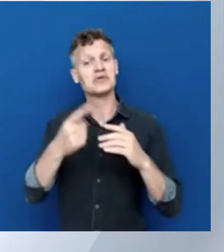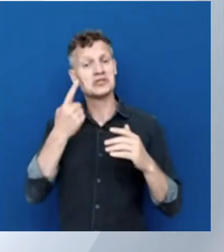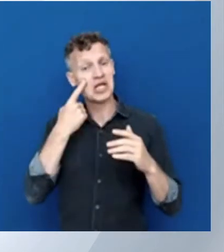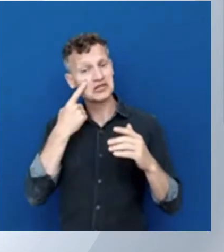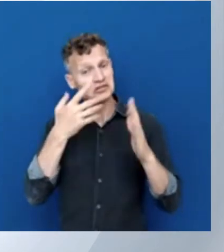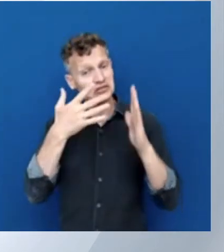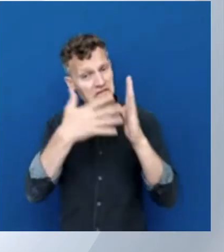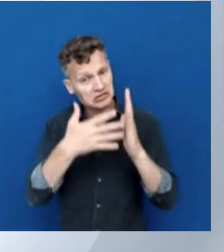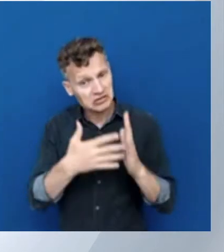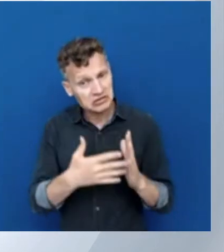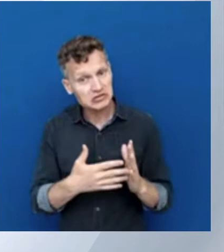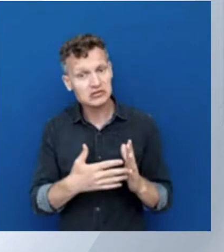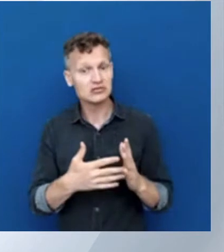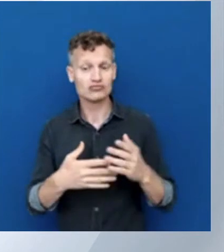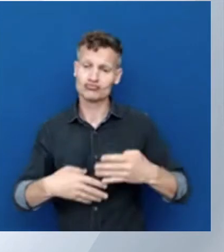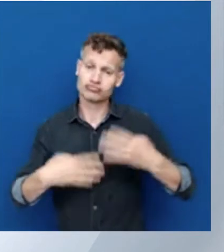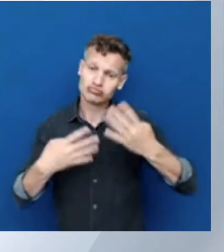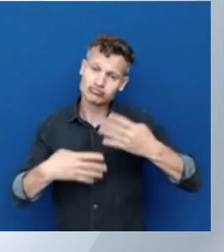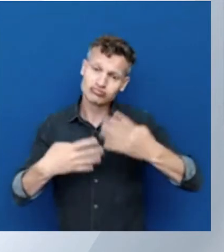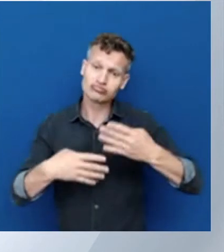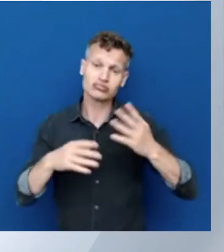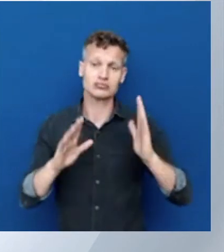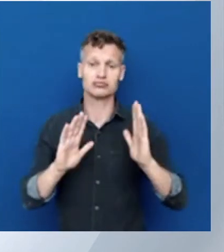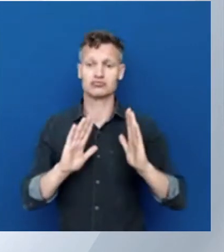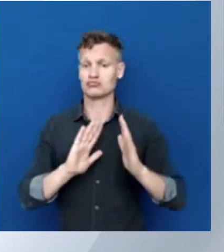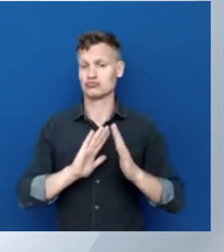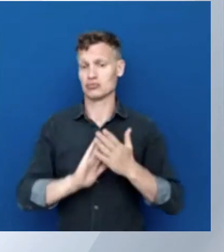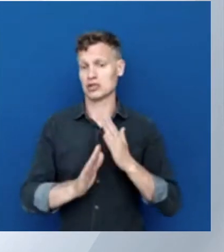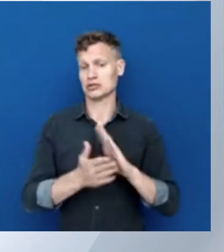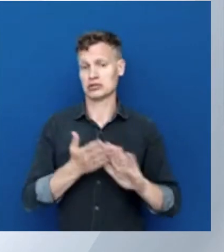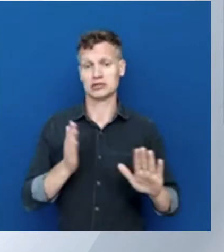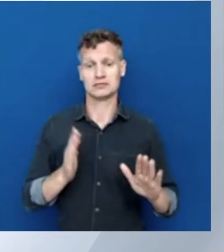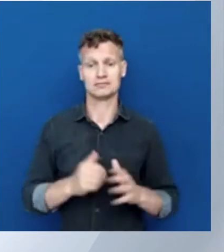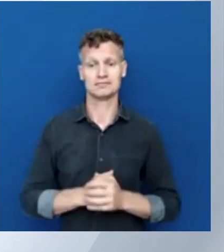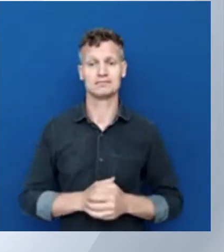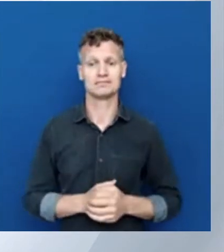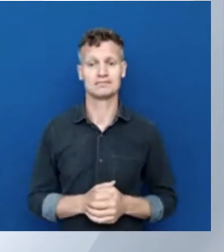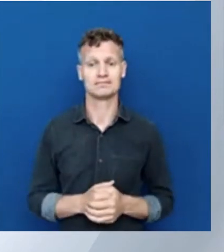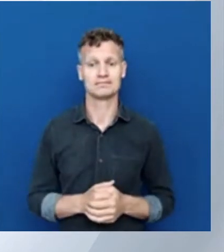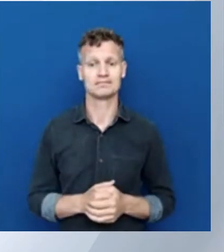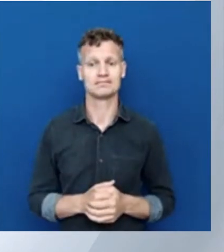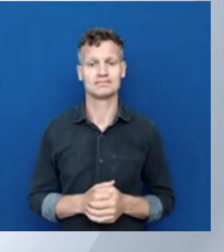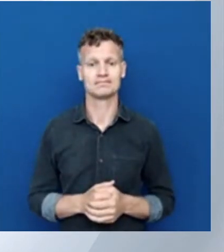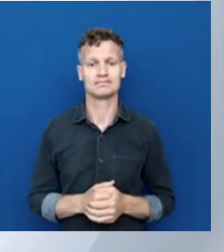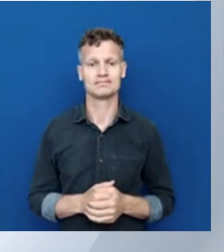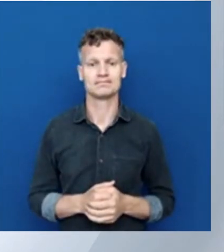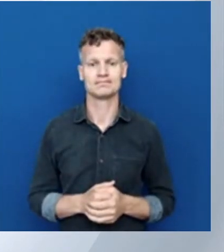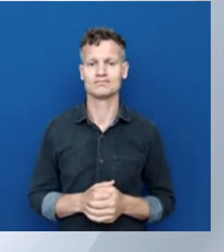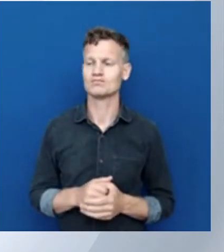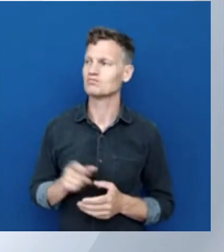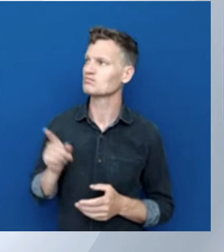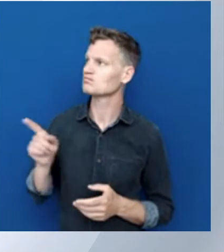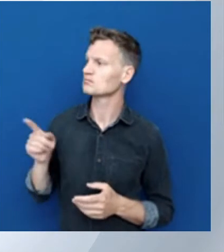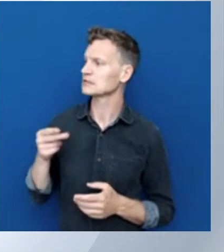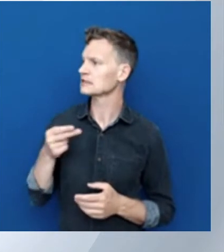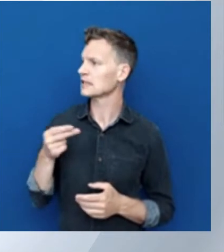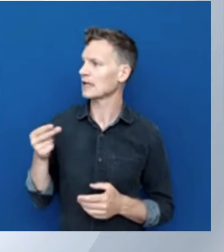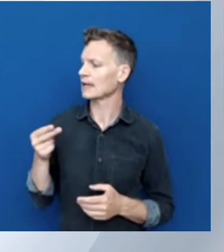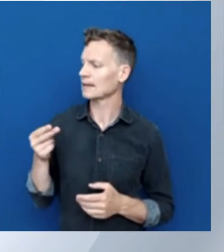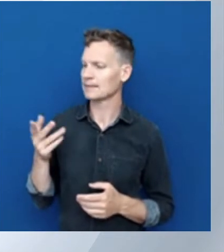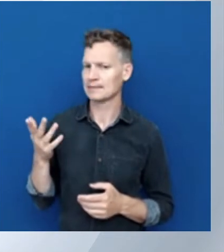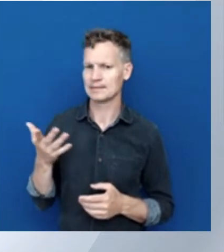that's all you really have to do. Cool, and I want to call this, what's that project